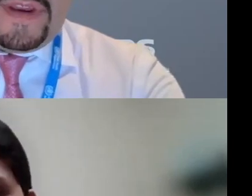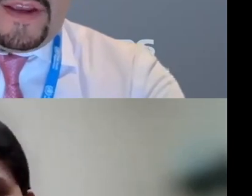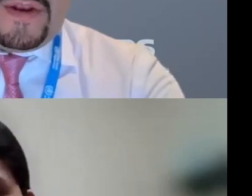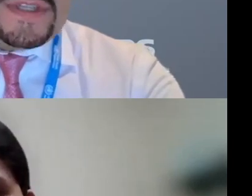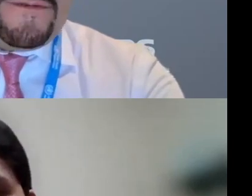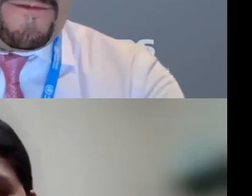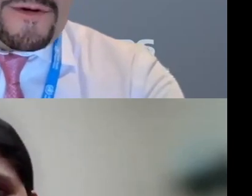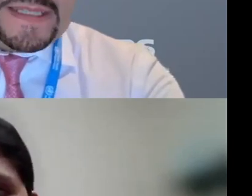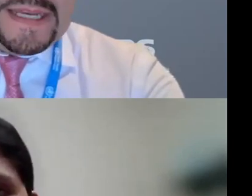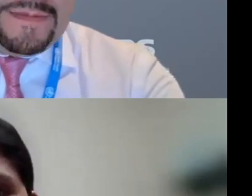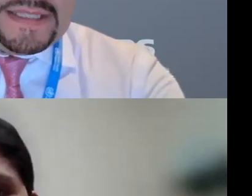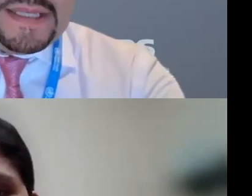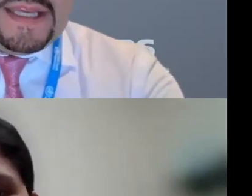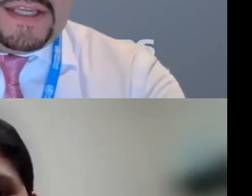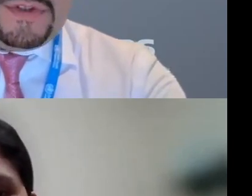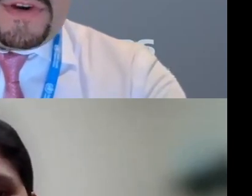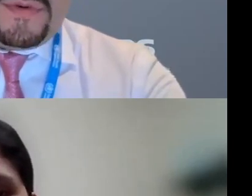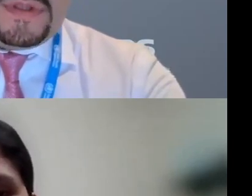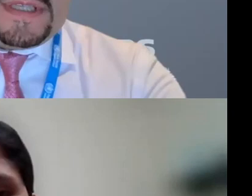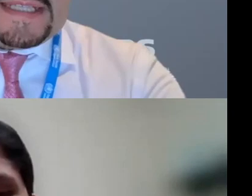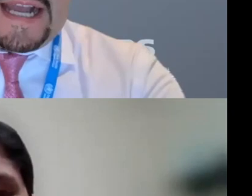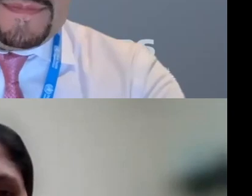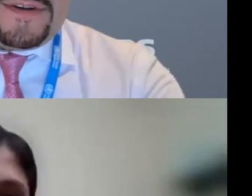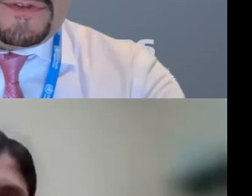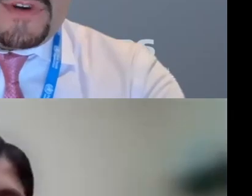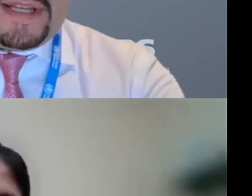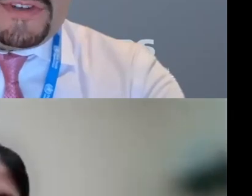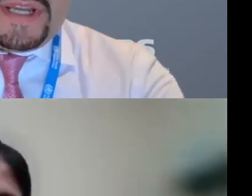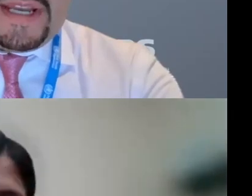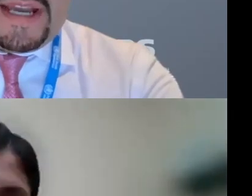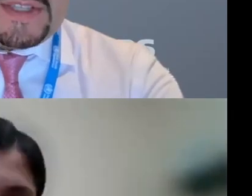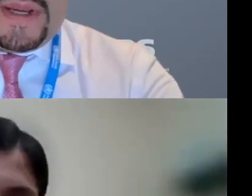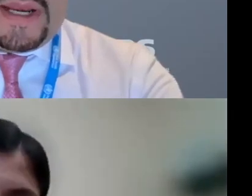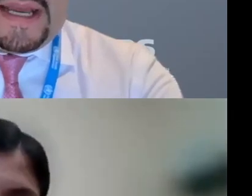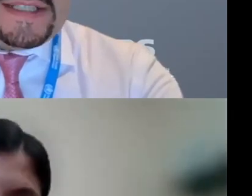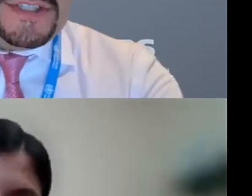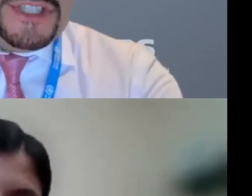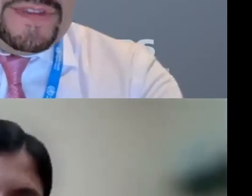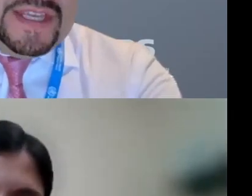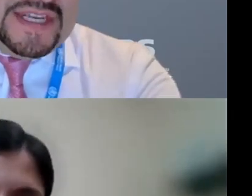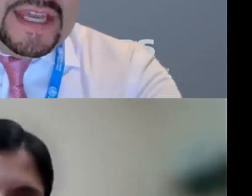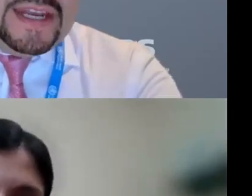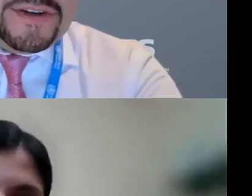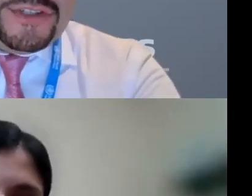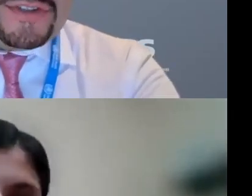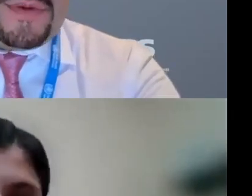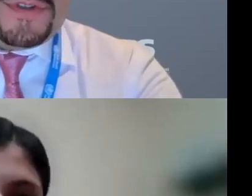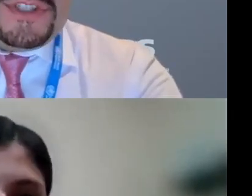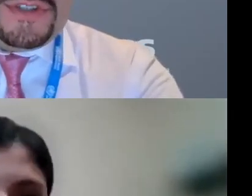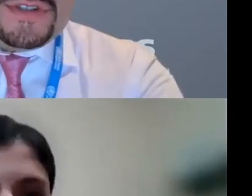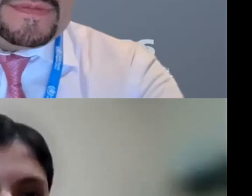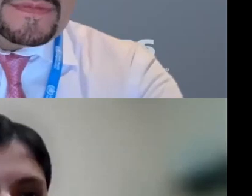that often includes informal settlement to the roles of travel and trade, as well as the shifting and